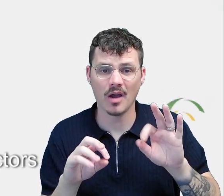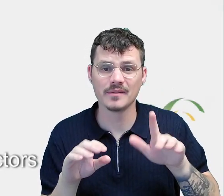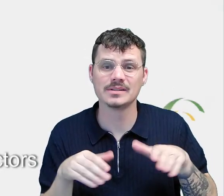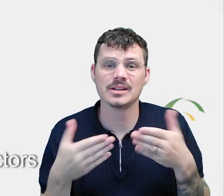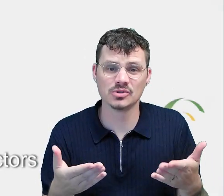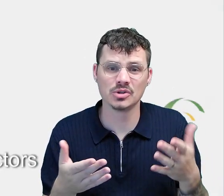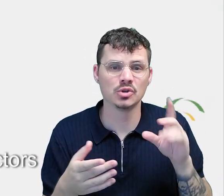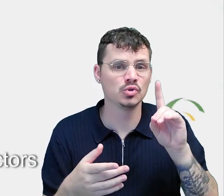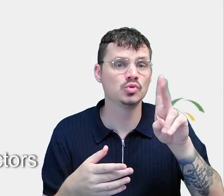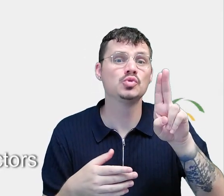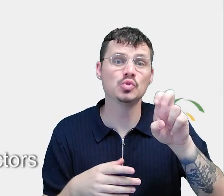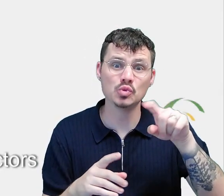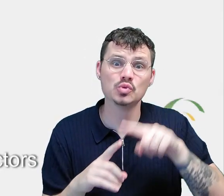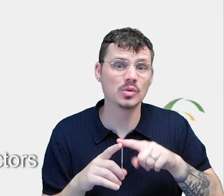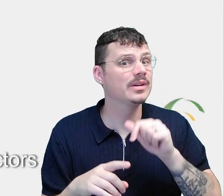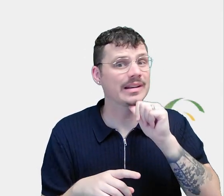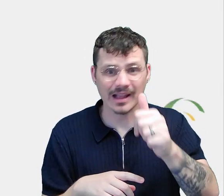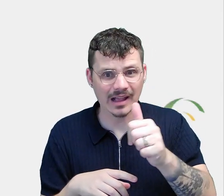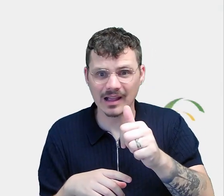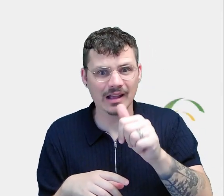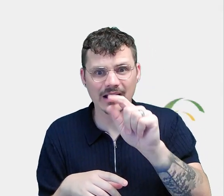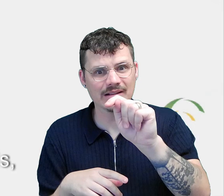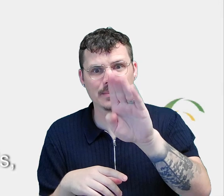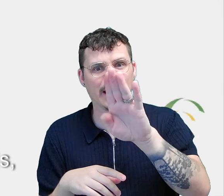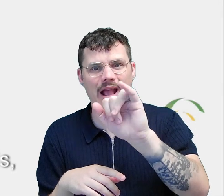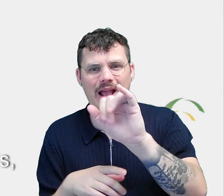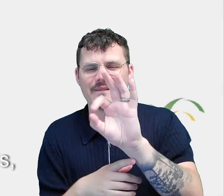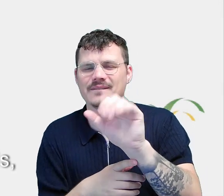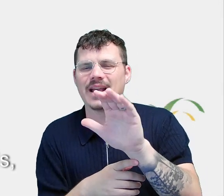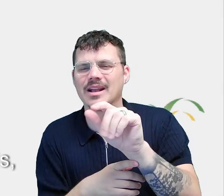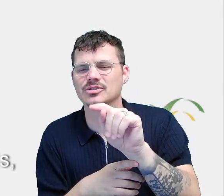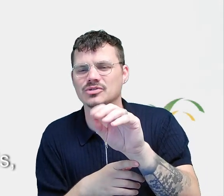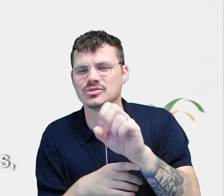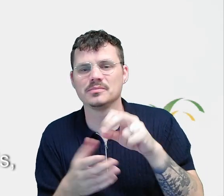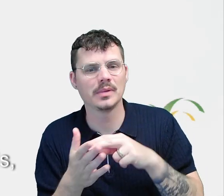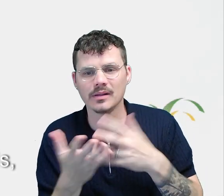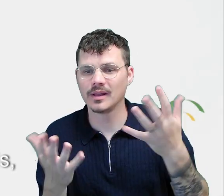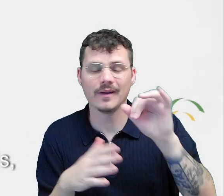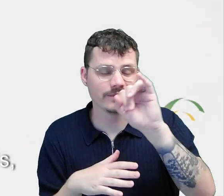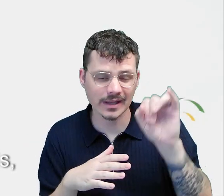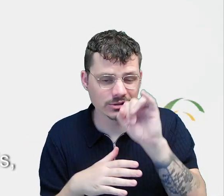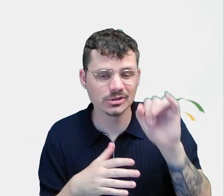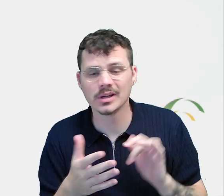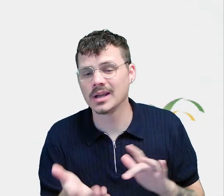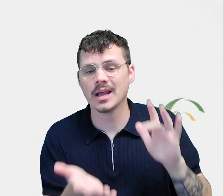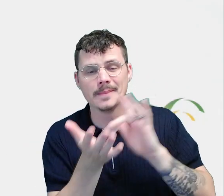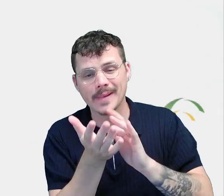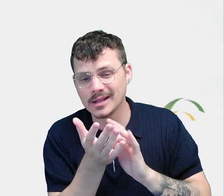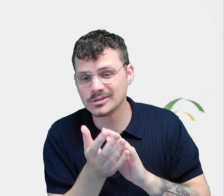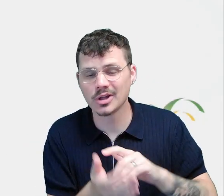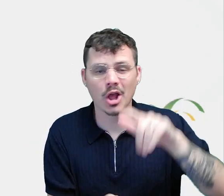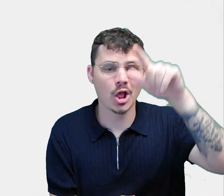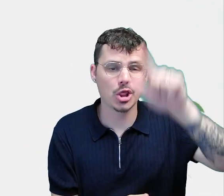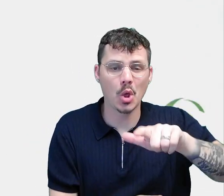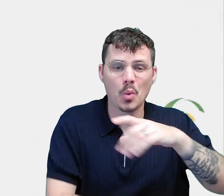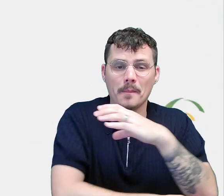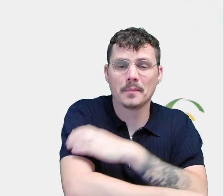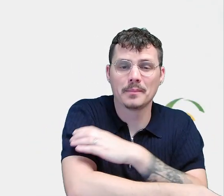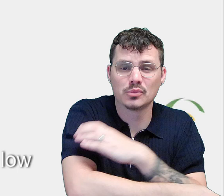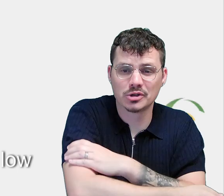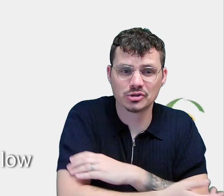due to non-brain injury factors. And that can include infection, meds, low blood